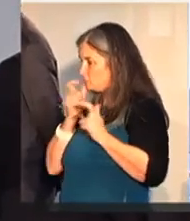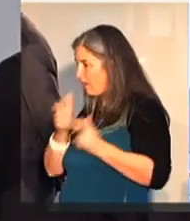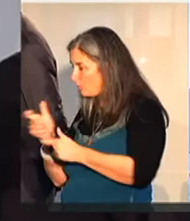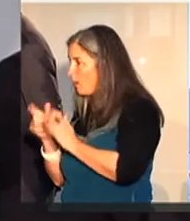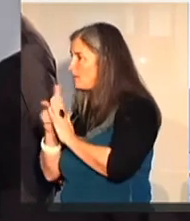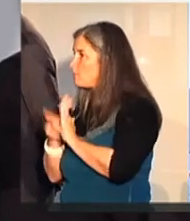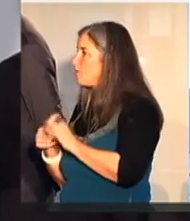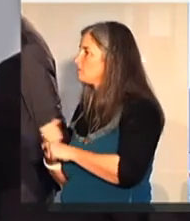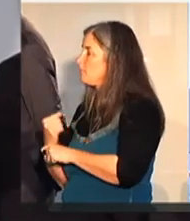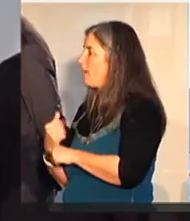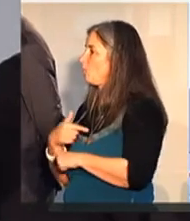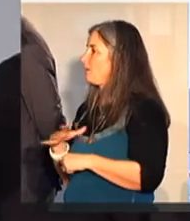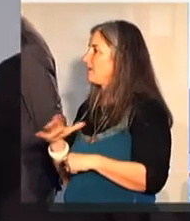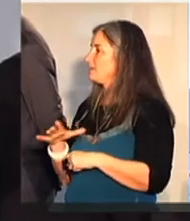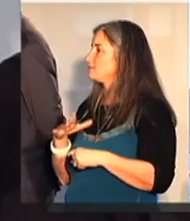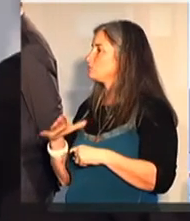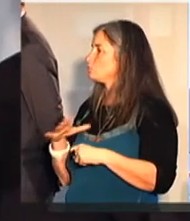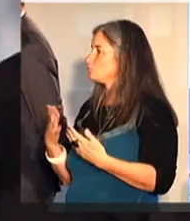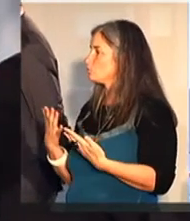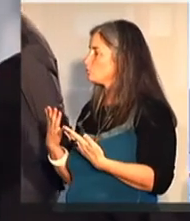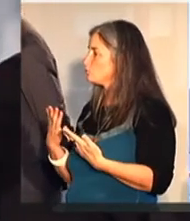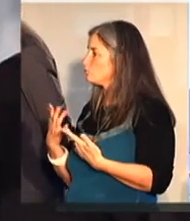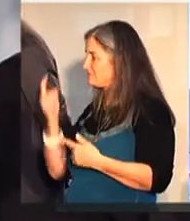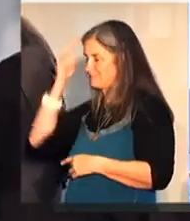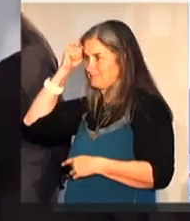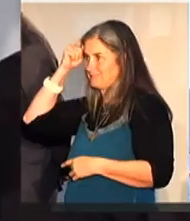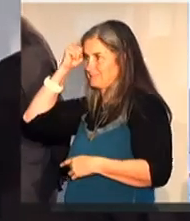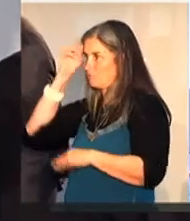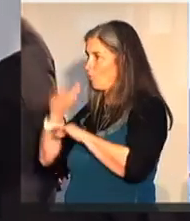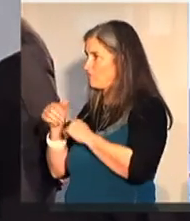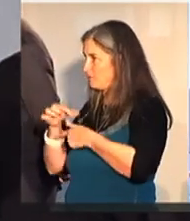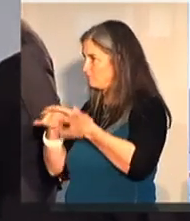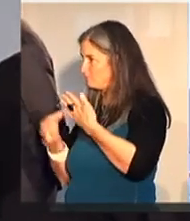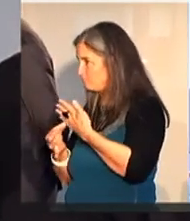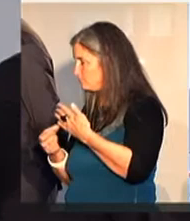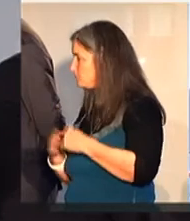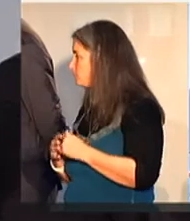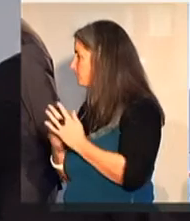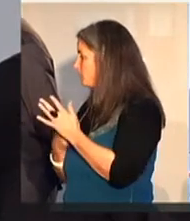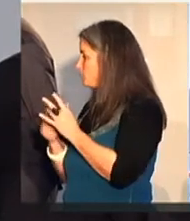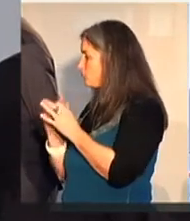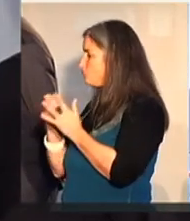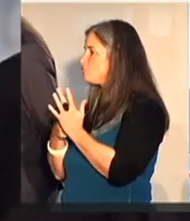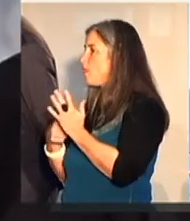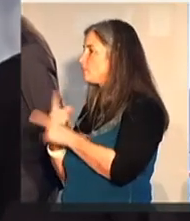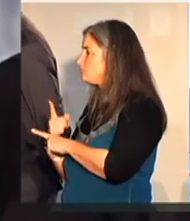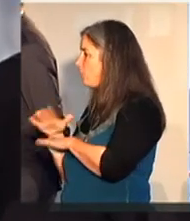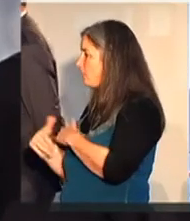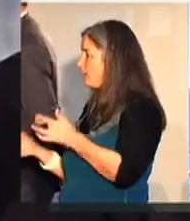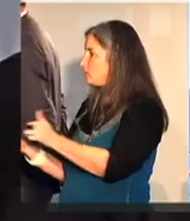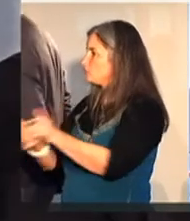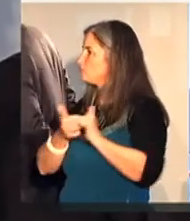policymakers, need to be very conscious of. Robert's suggestion about a framework, an agreed